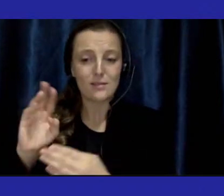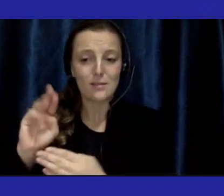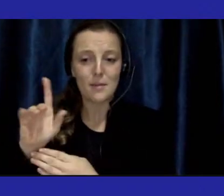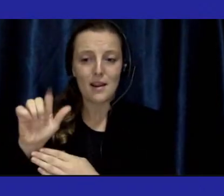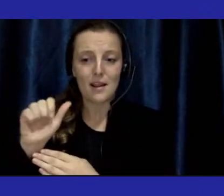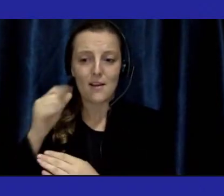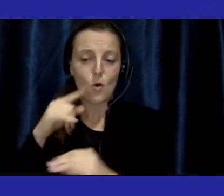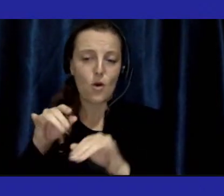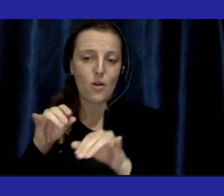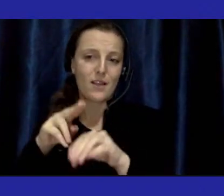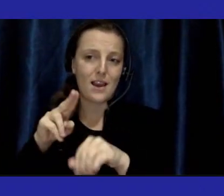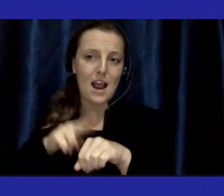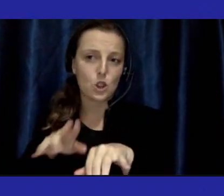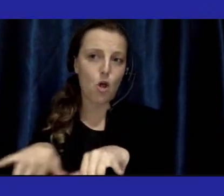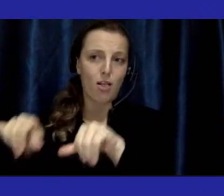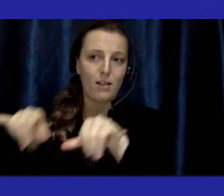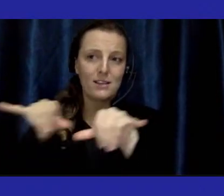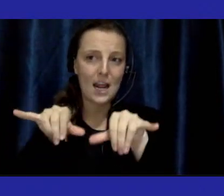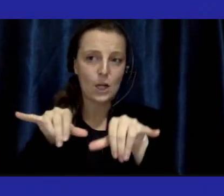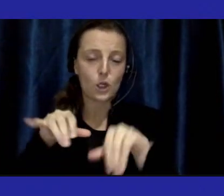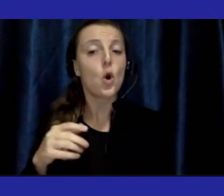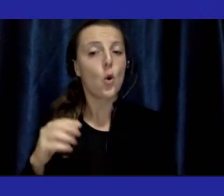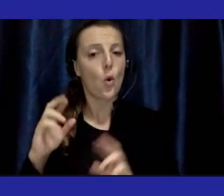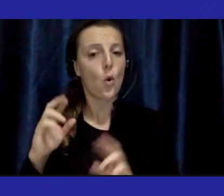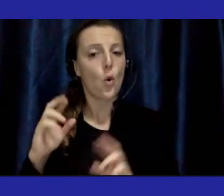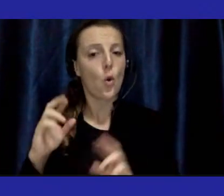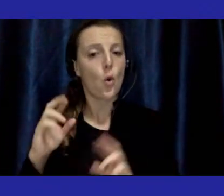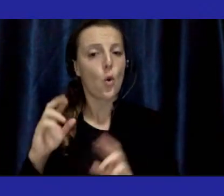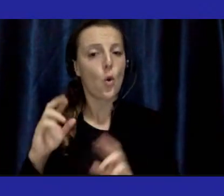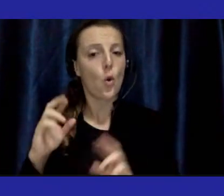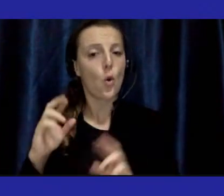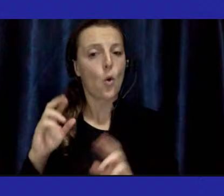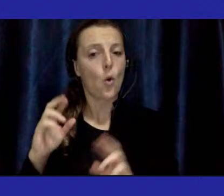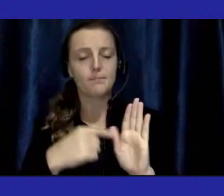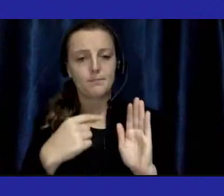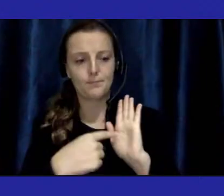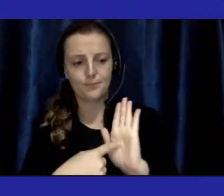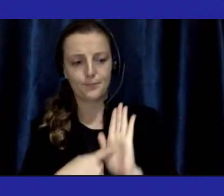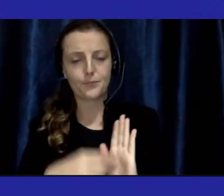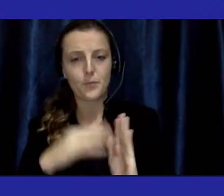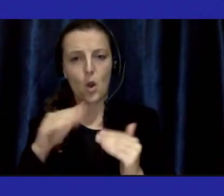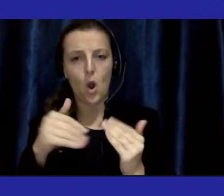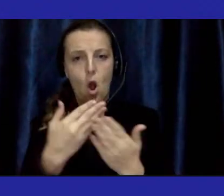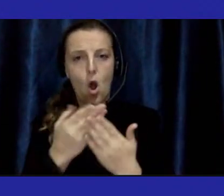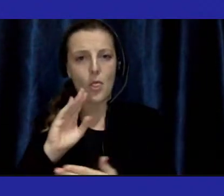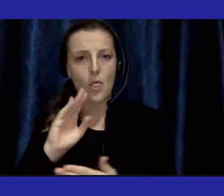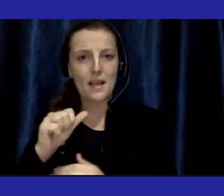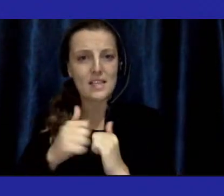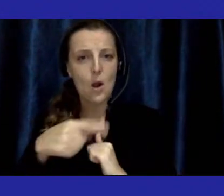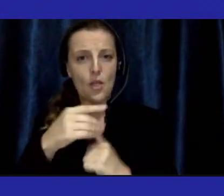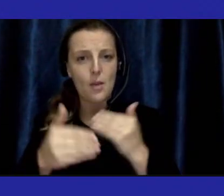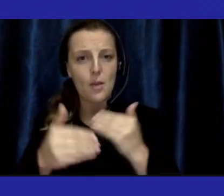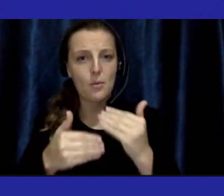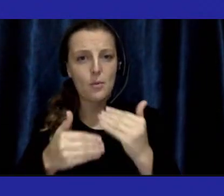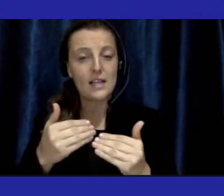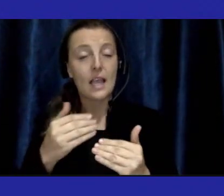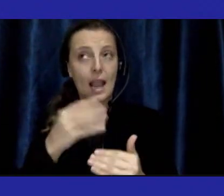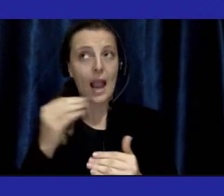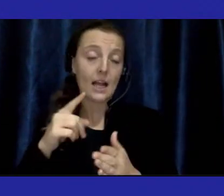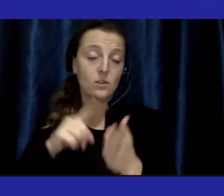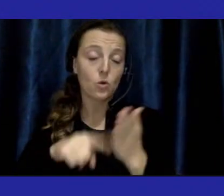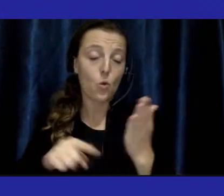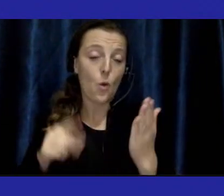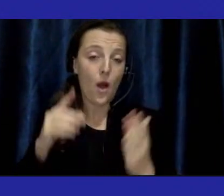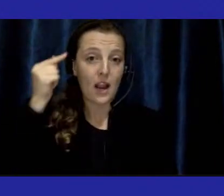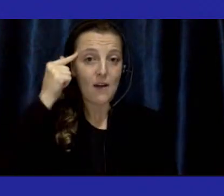everybody apprised of how those bills are progressing and what the governor decides to do in terms of action. The state budget resolved earlier this